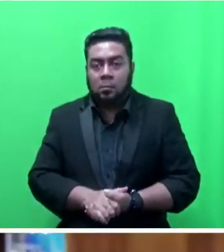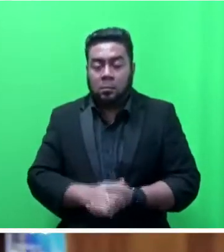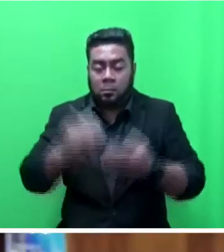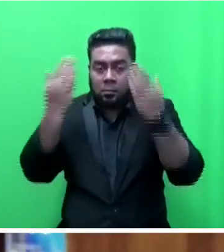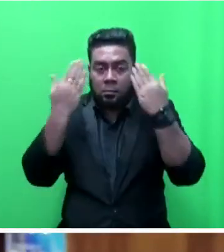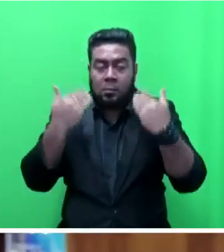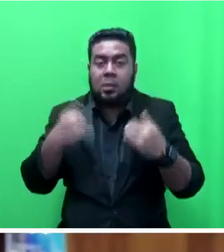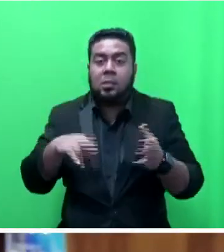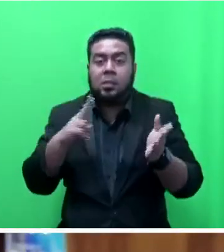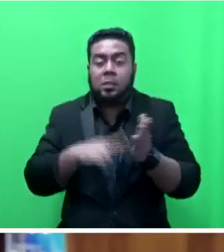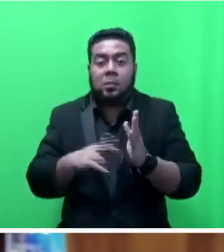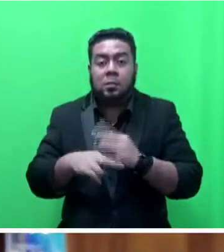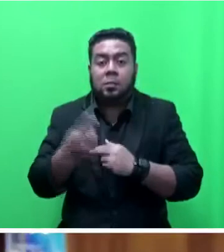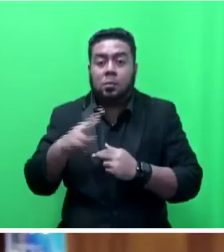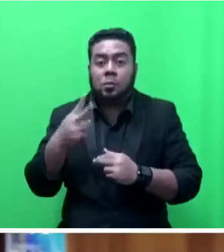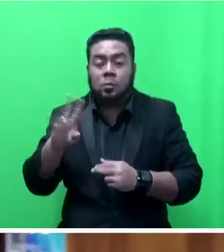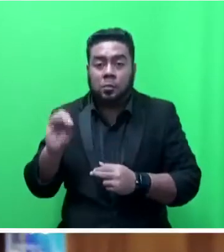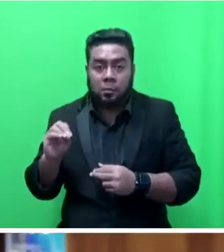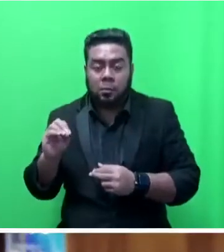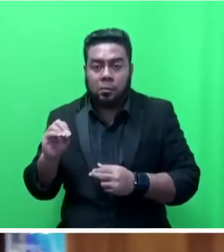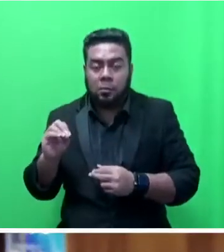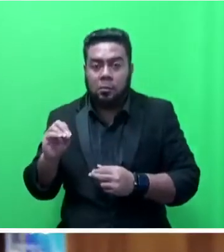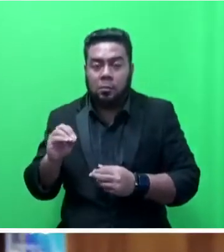in November 2020, Ministry